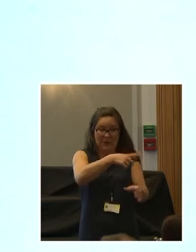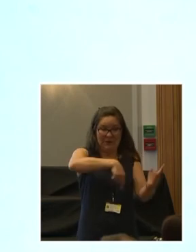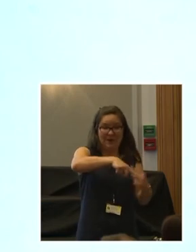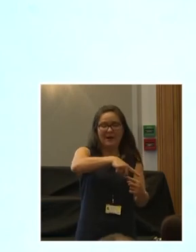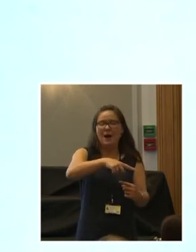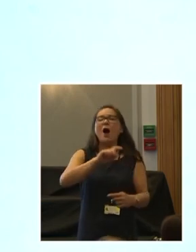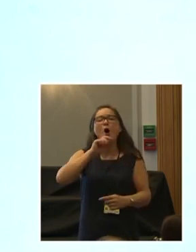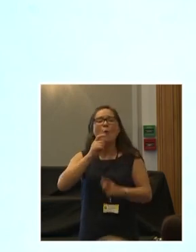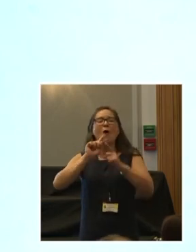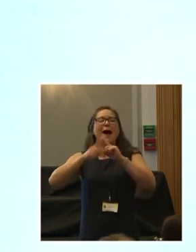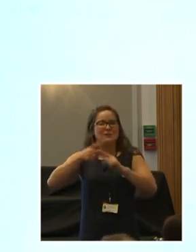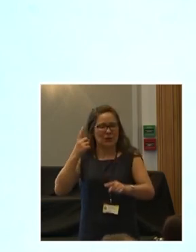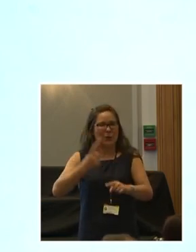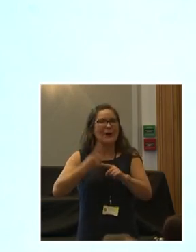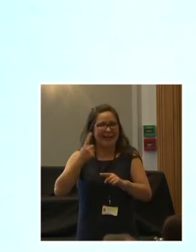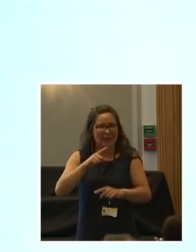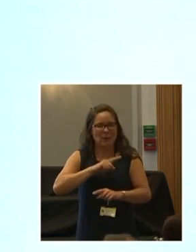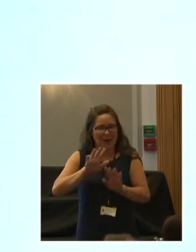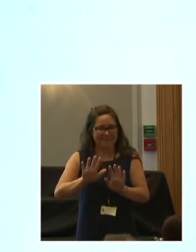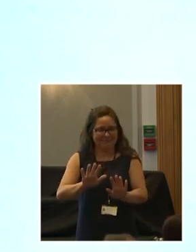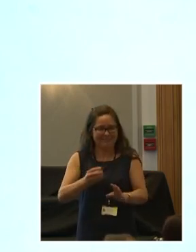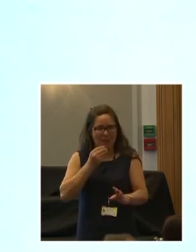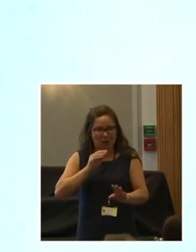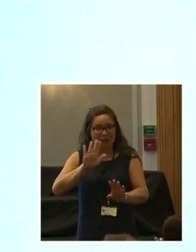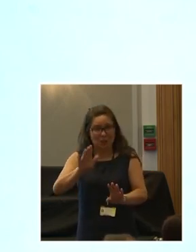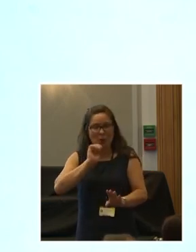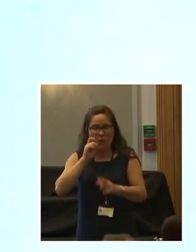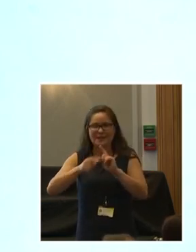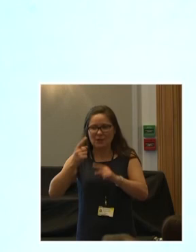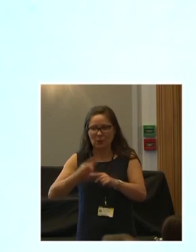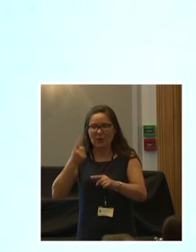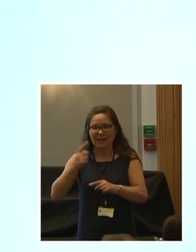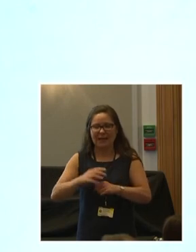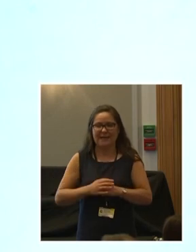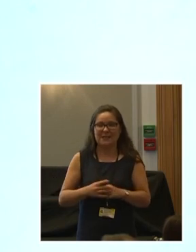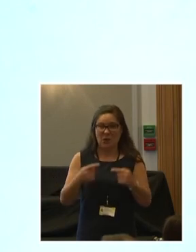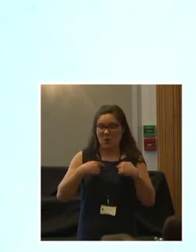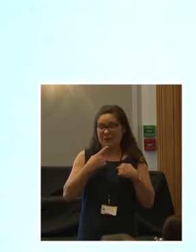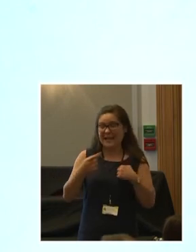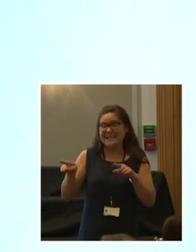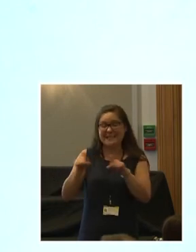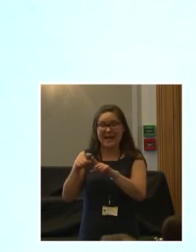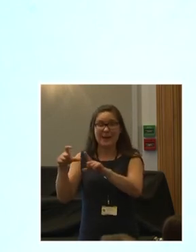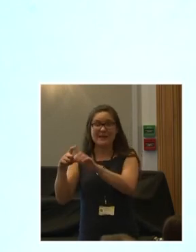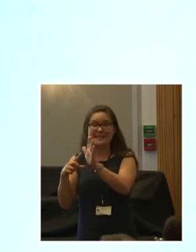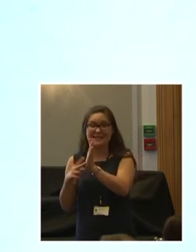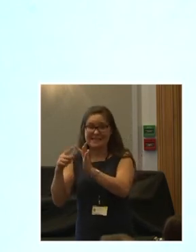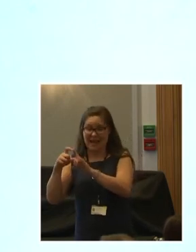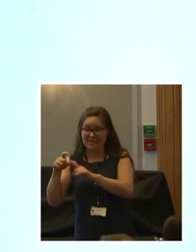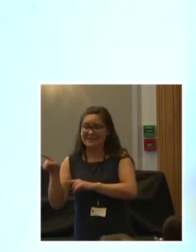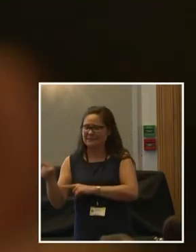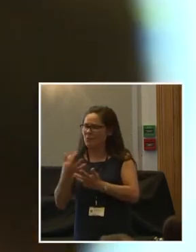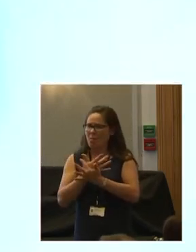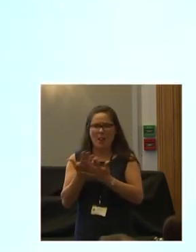short of time. I'm not going to keep you from lunch. What it is, I'd say, and Dave will also probably echo this, there's a lot of work going on social media wise, and